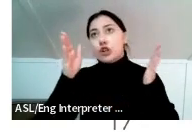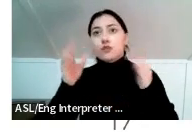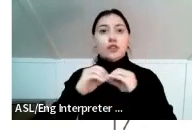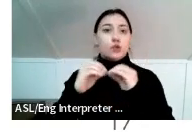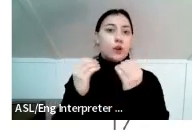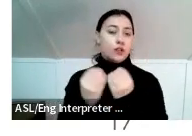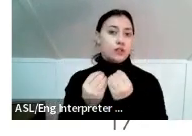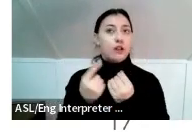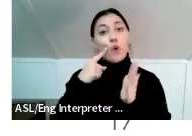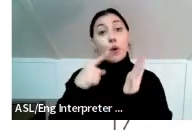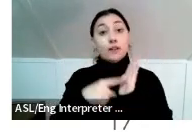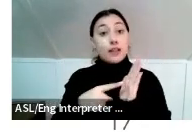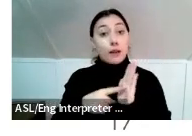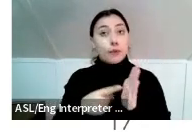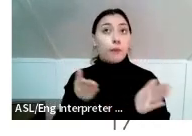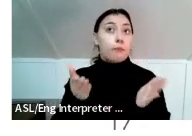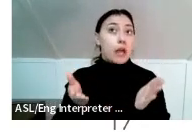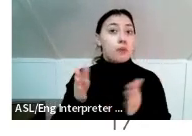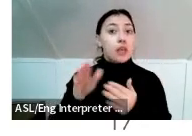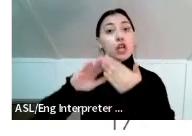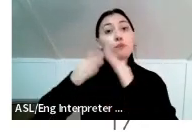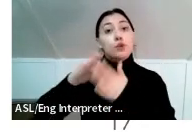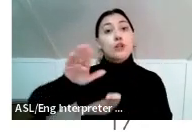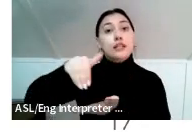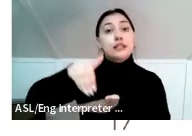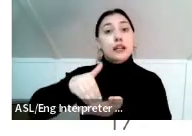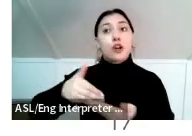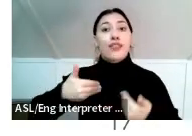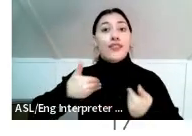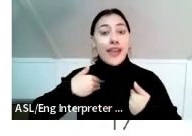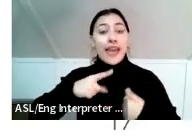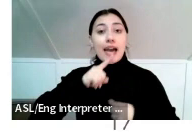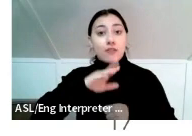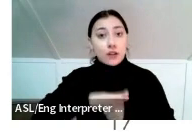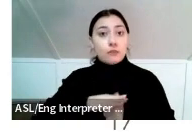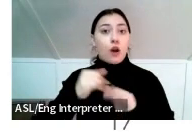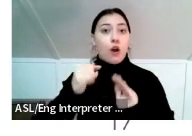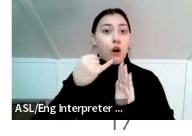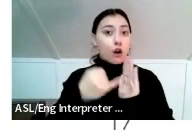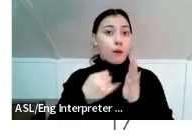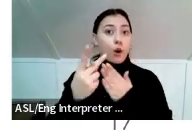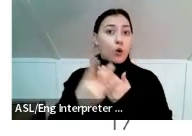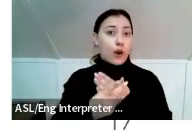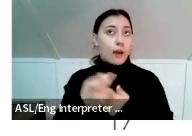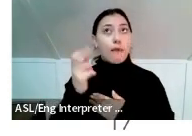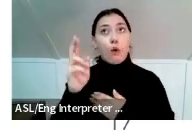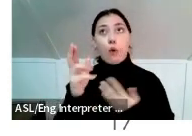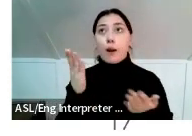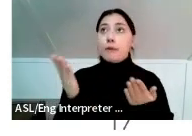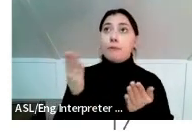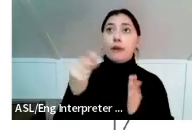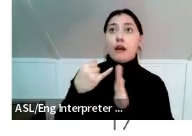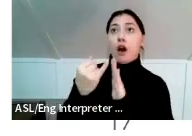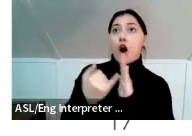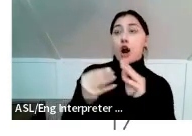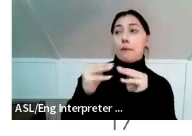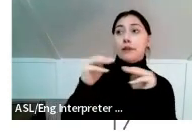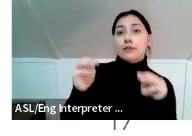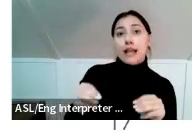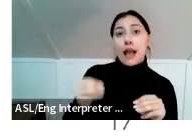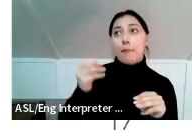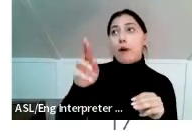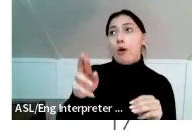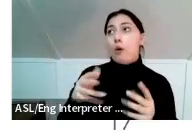So for example, it might be a community center that has a dedicated art program, or it might be the art museum